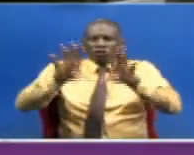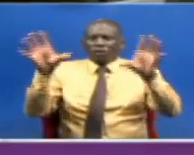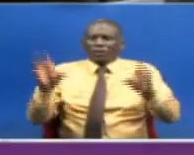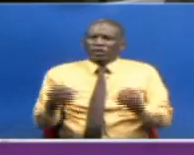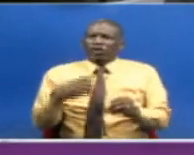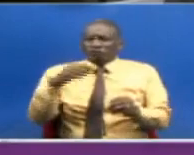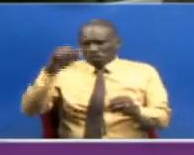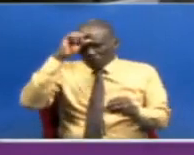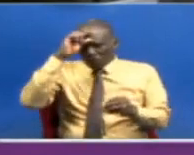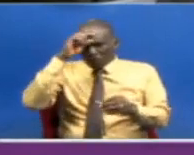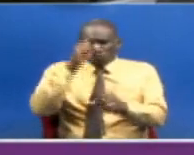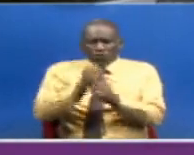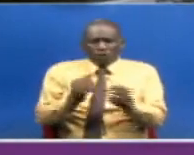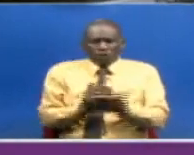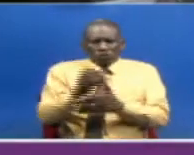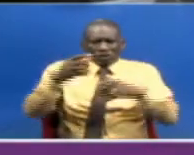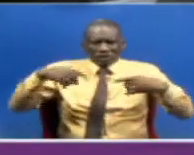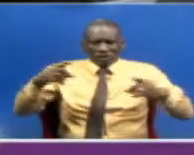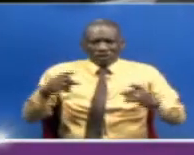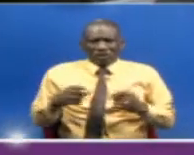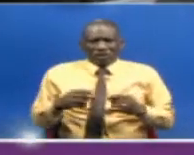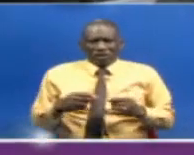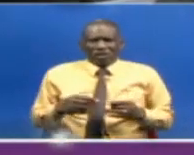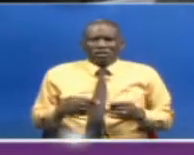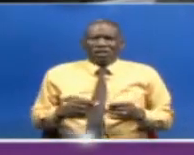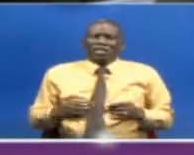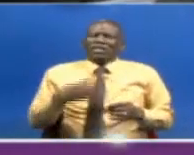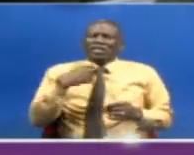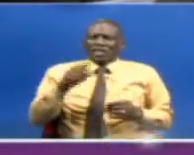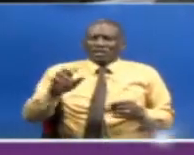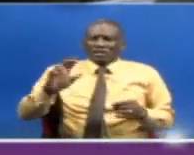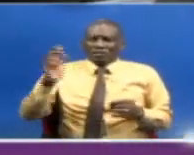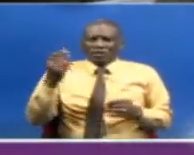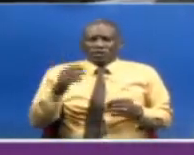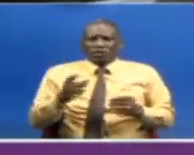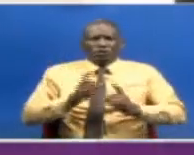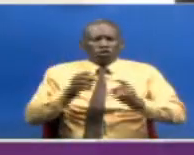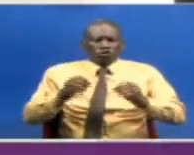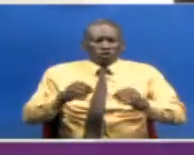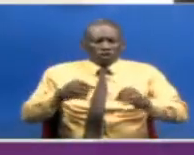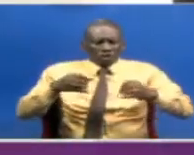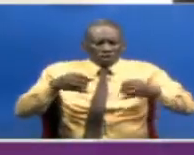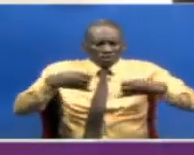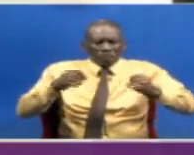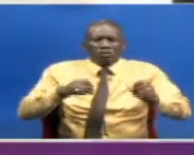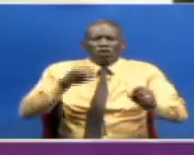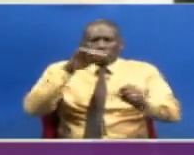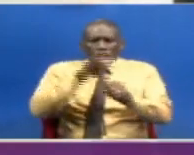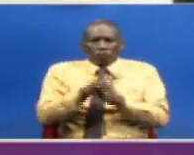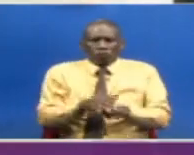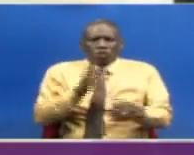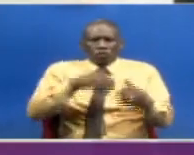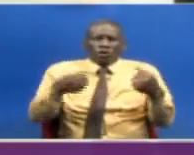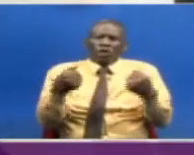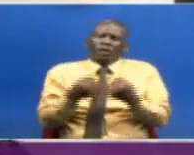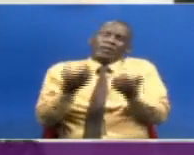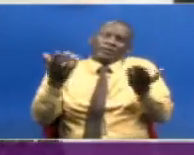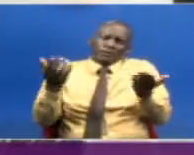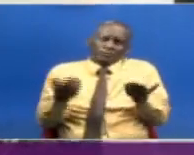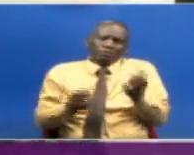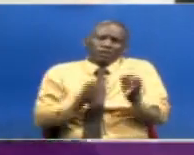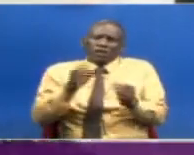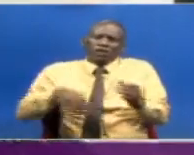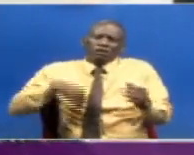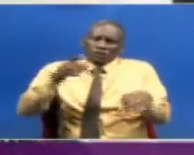its success, appearing to call out the president over unfulfilled promises. Now, what happens if every time